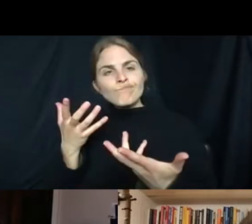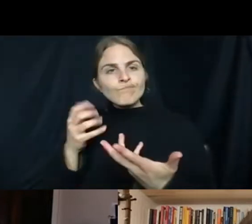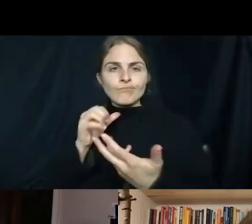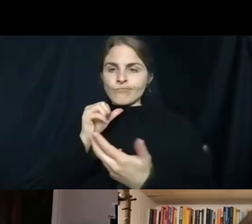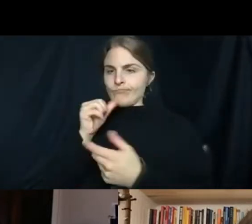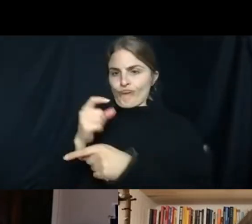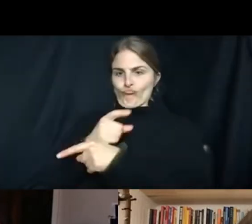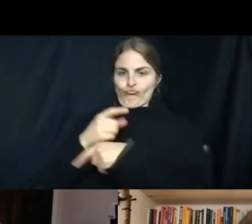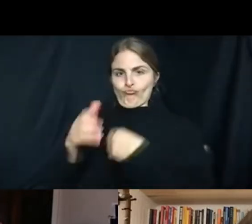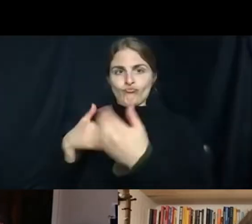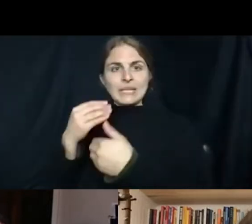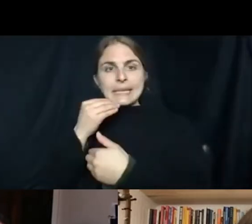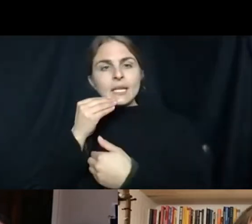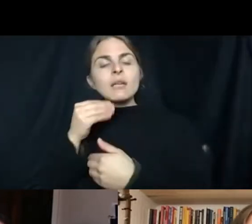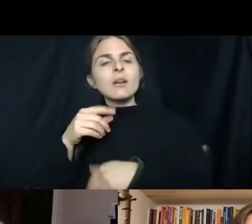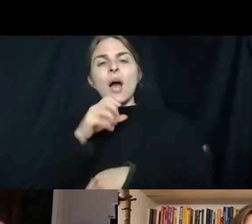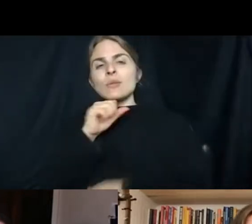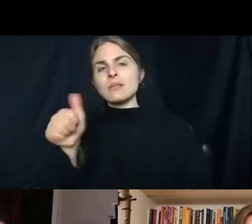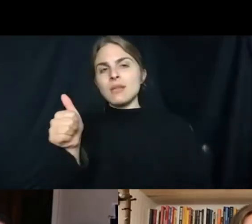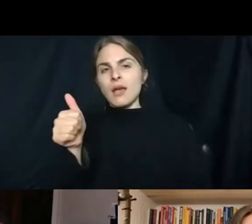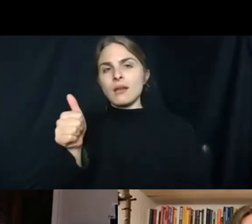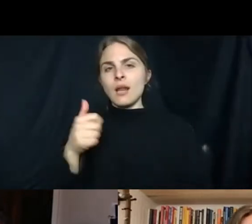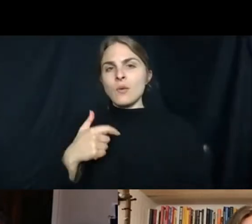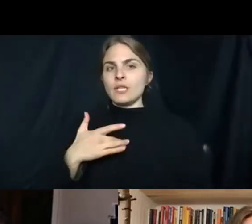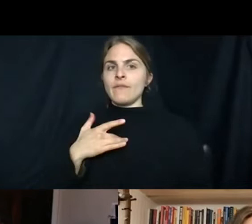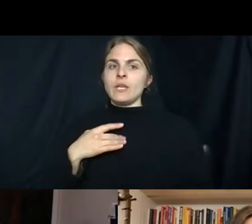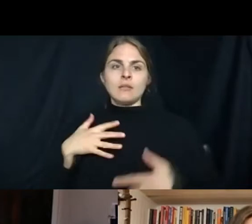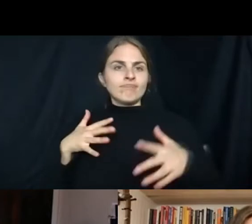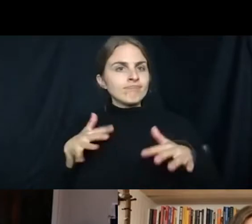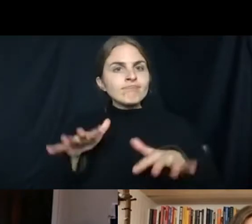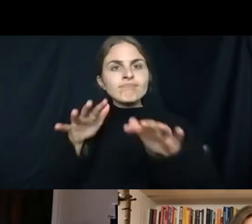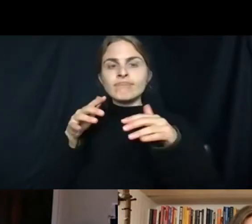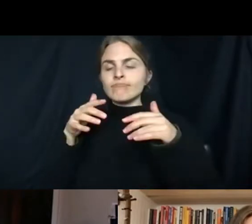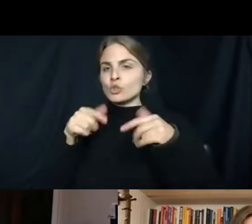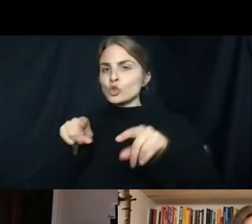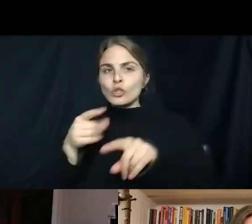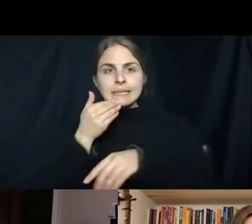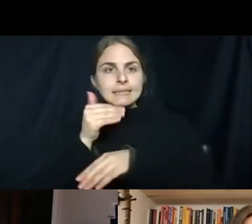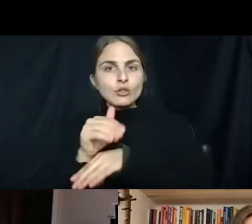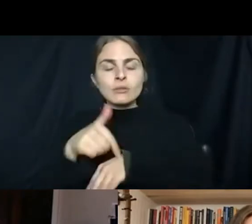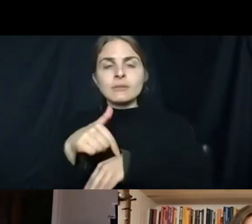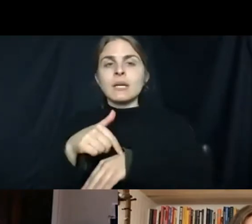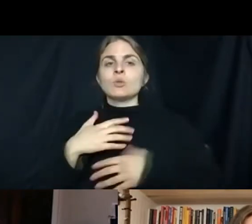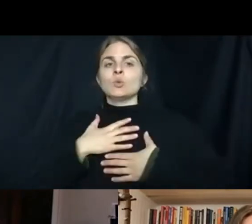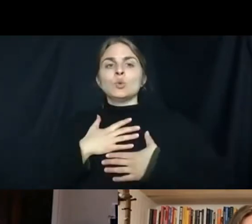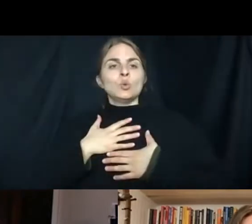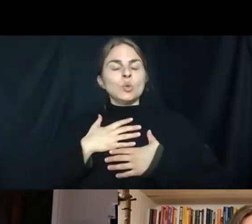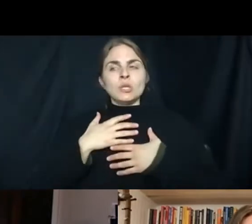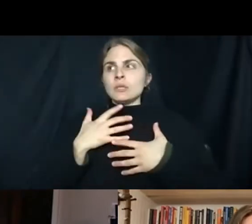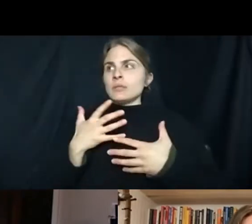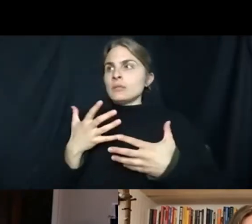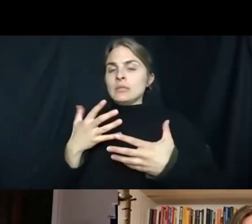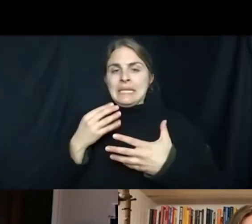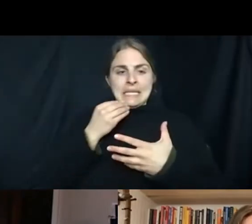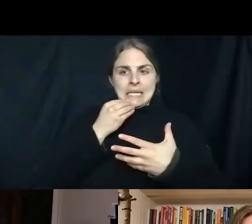And I noted that I was having extreme anxiety around dinner time, that it gave me anxiety to think of eating, especially eating